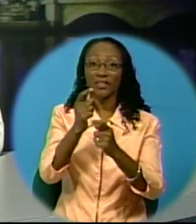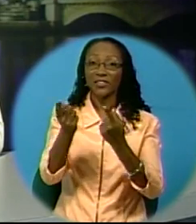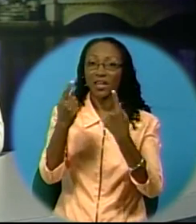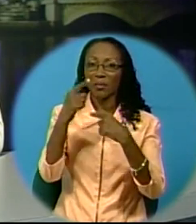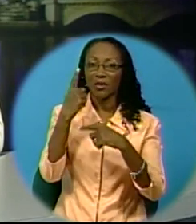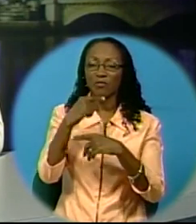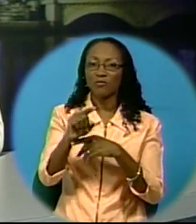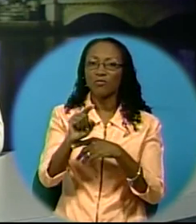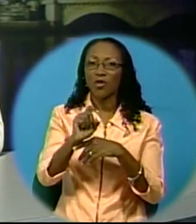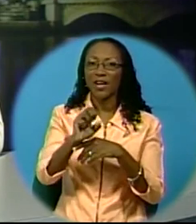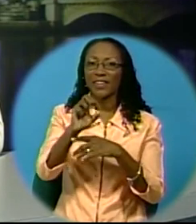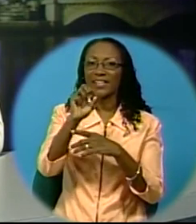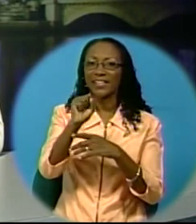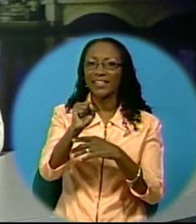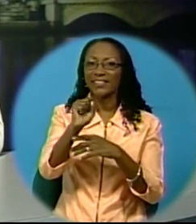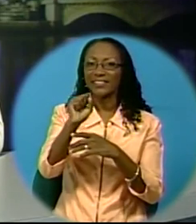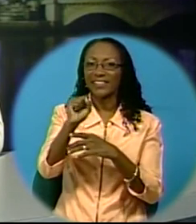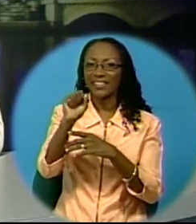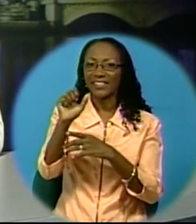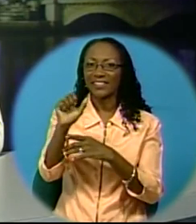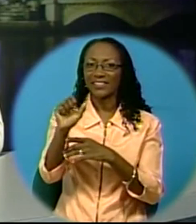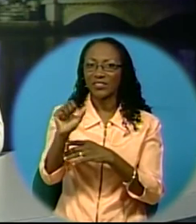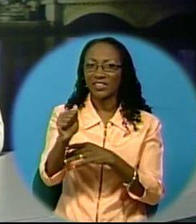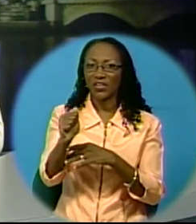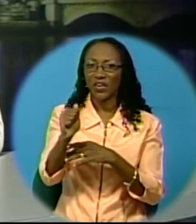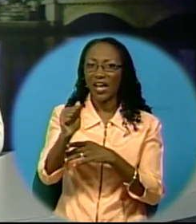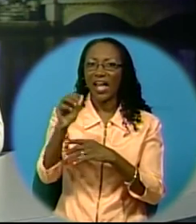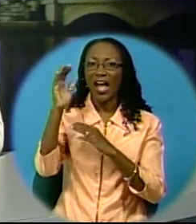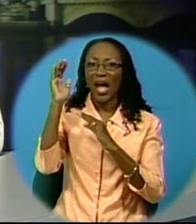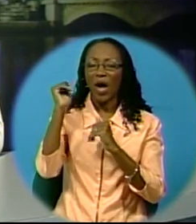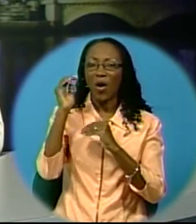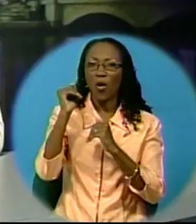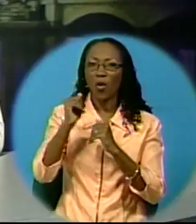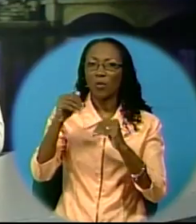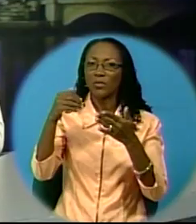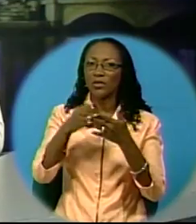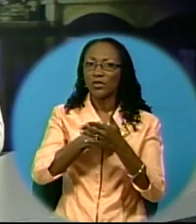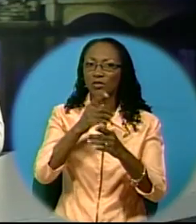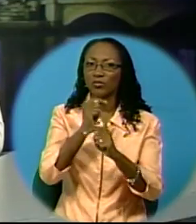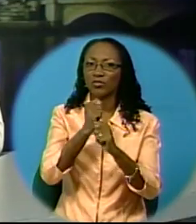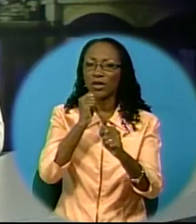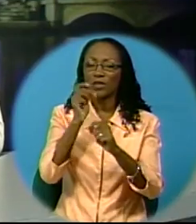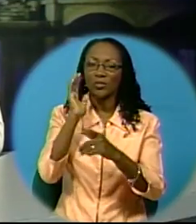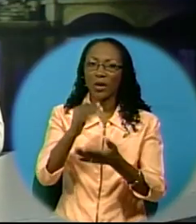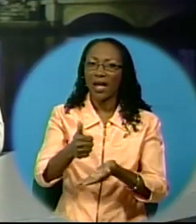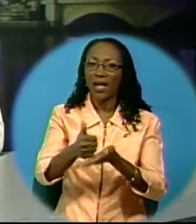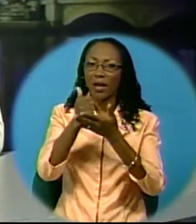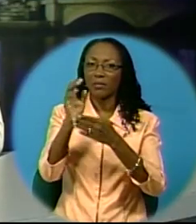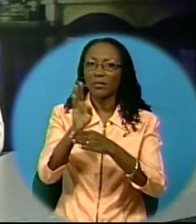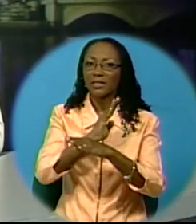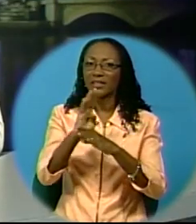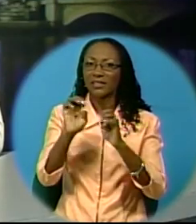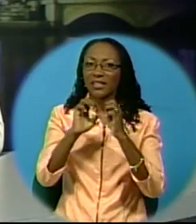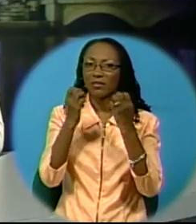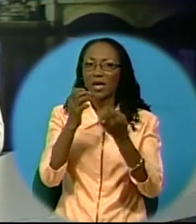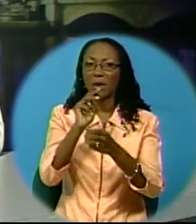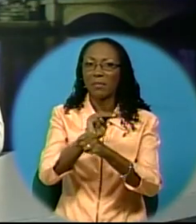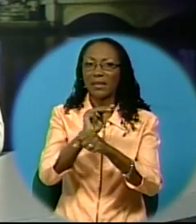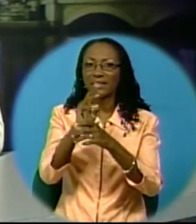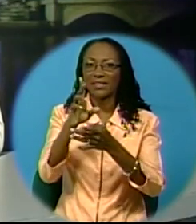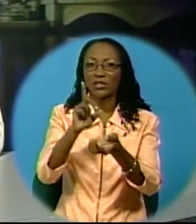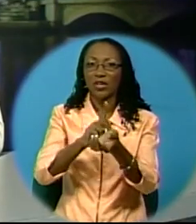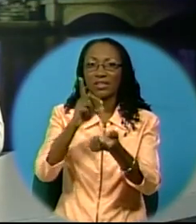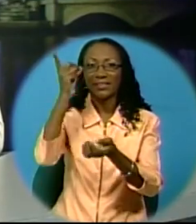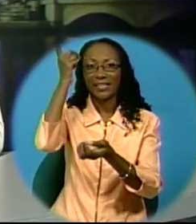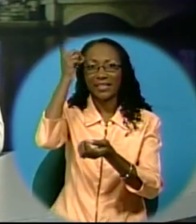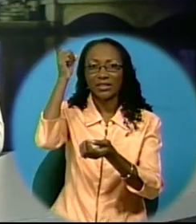for the Sanitation Service Authority, and it's hoped the new fleet will enhance its operations. Environment Minister Dr. Dennis Lowe says several studies